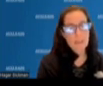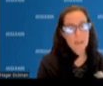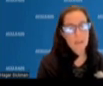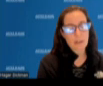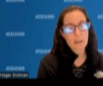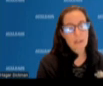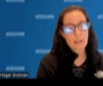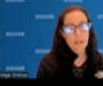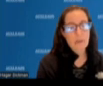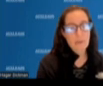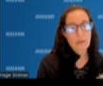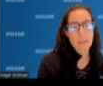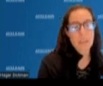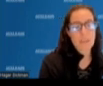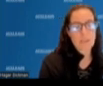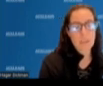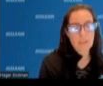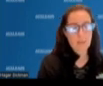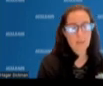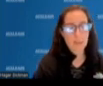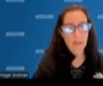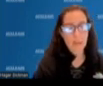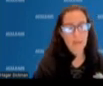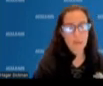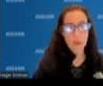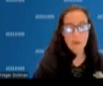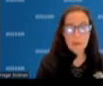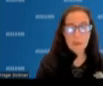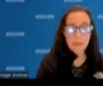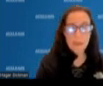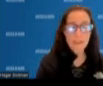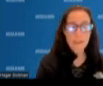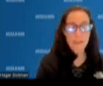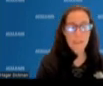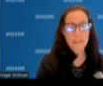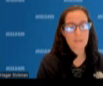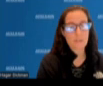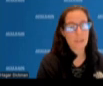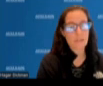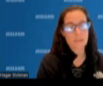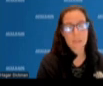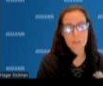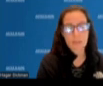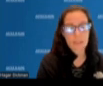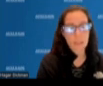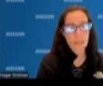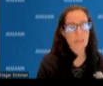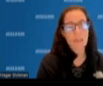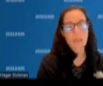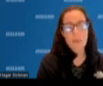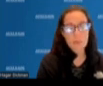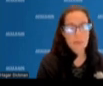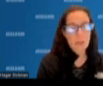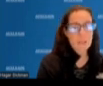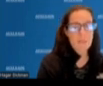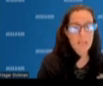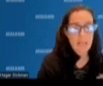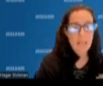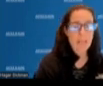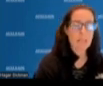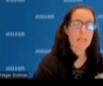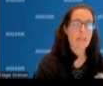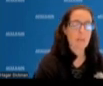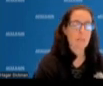counties, and these are Republican districts. So if you know anyone in those districts, you've got consumers there, people who are